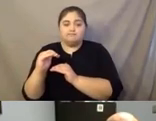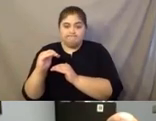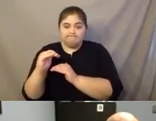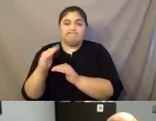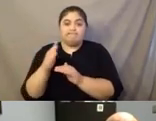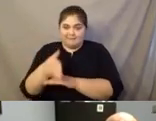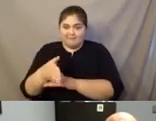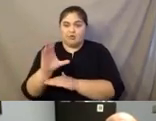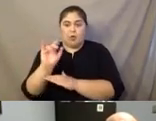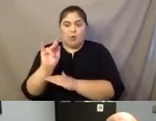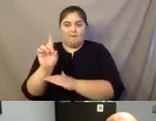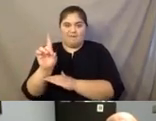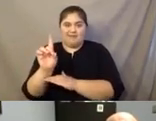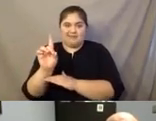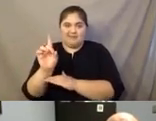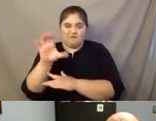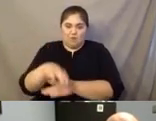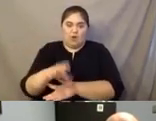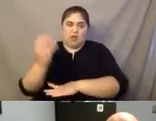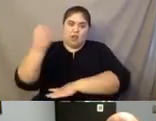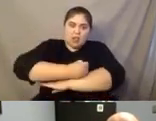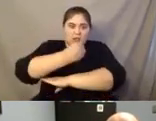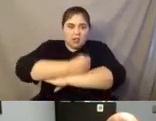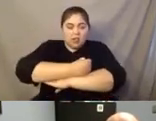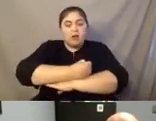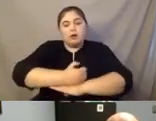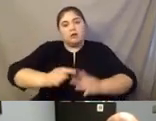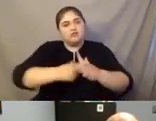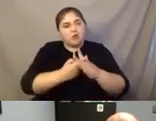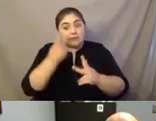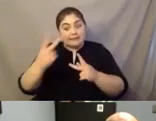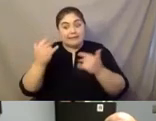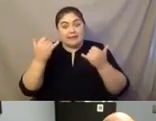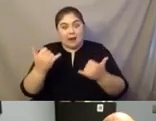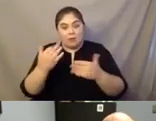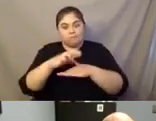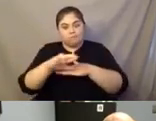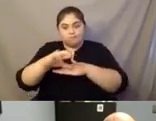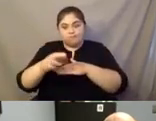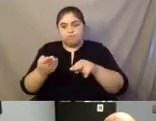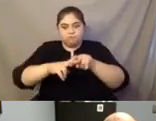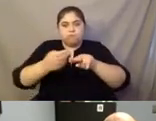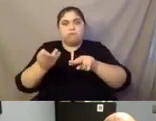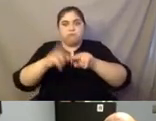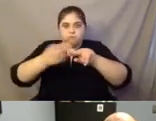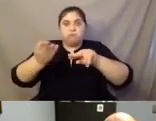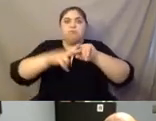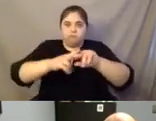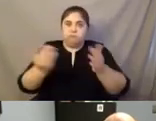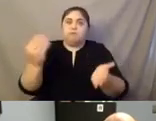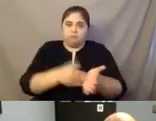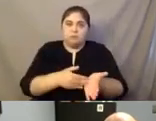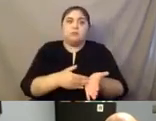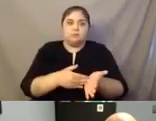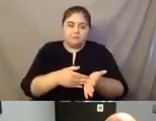we really shut down. We're starting to see now our referrals are definitely on the rise up.